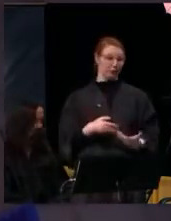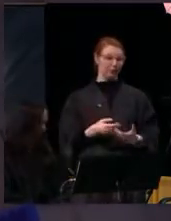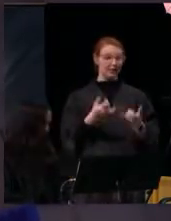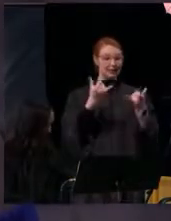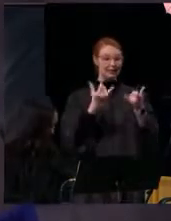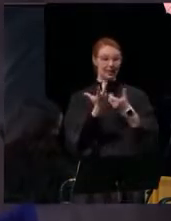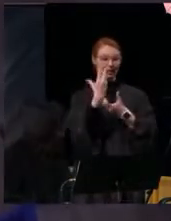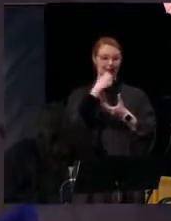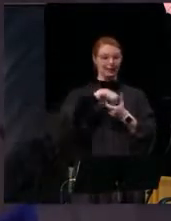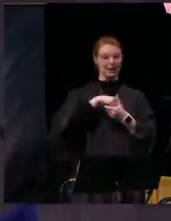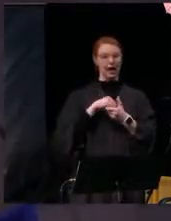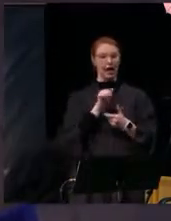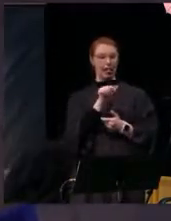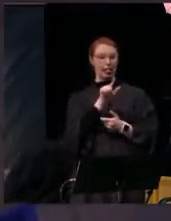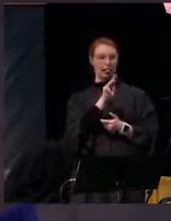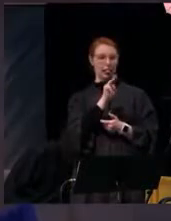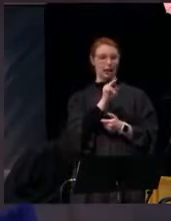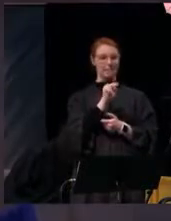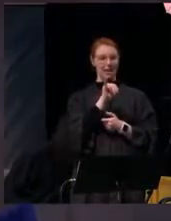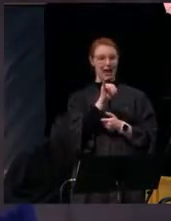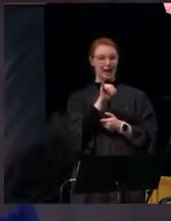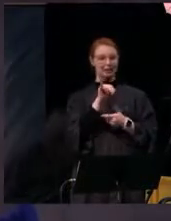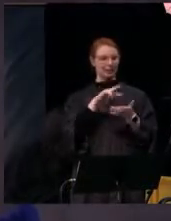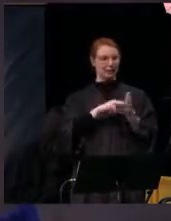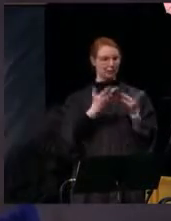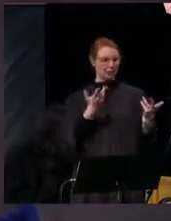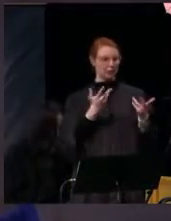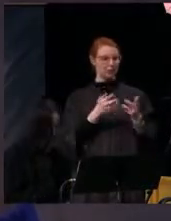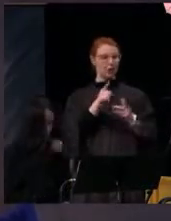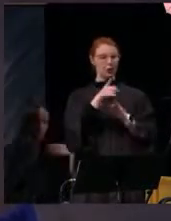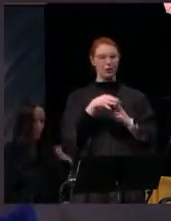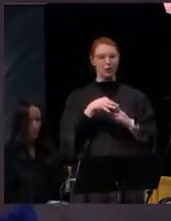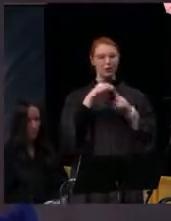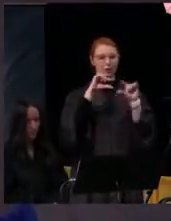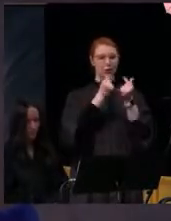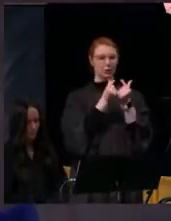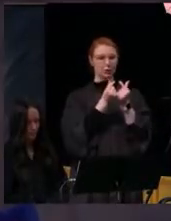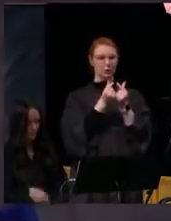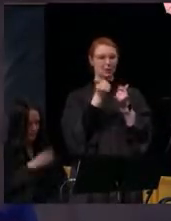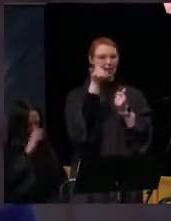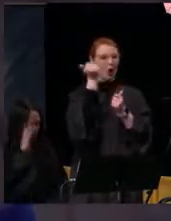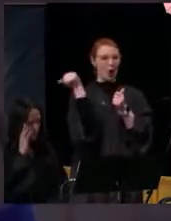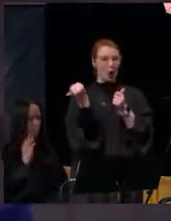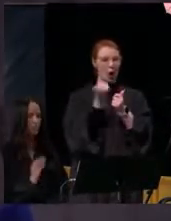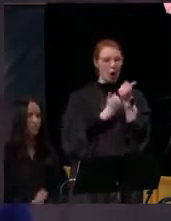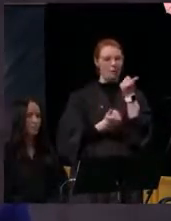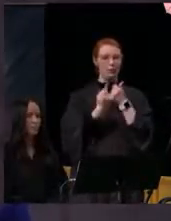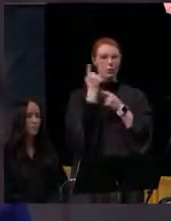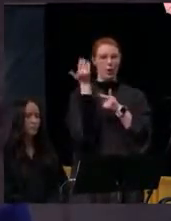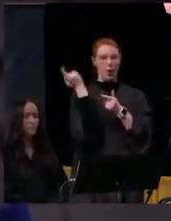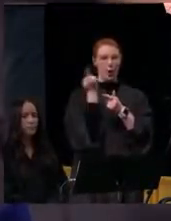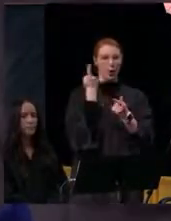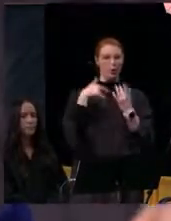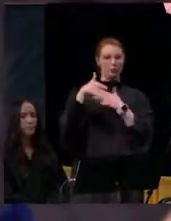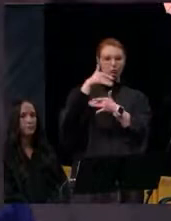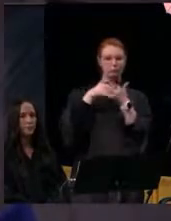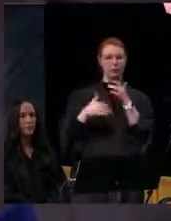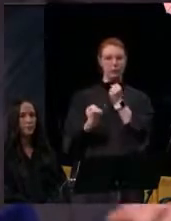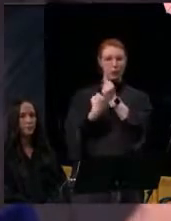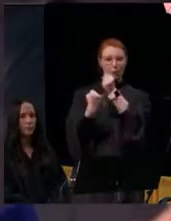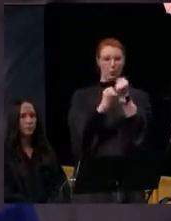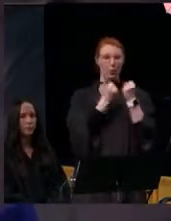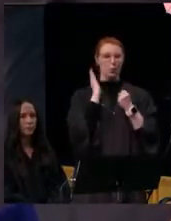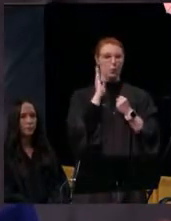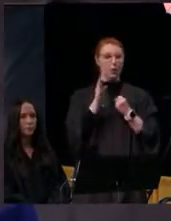a member of the Davies alumni, an exclusive group that will always support one another and uphold standards of excellence that make